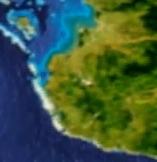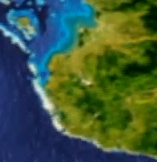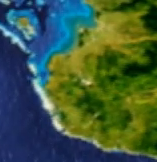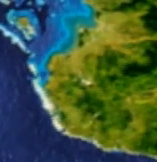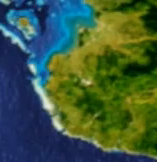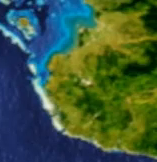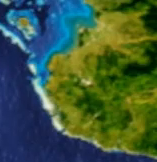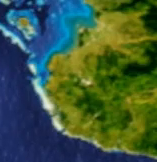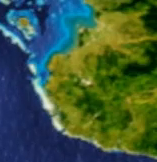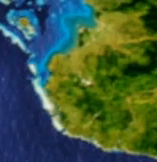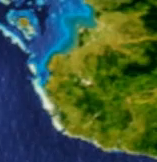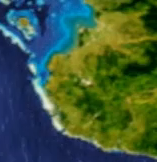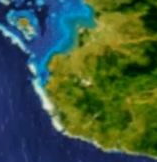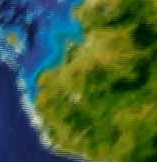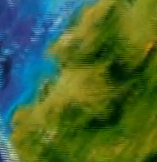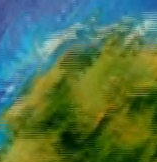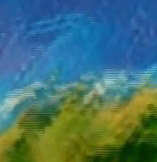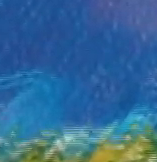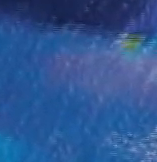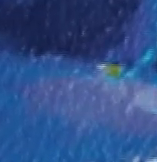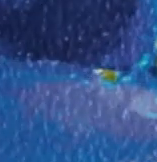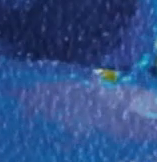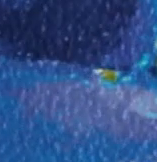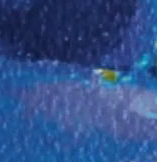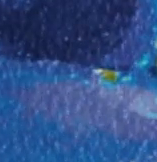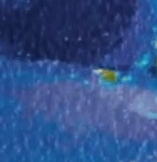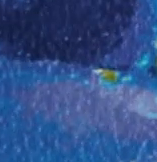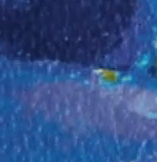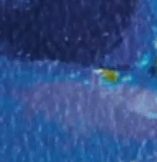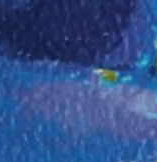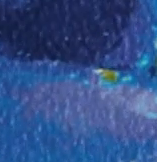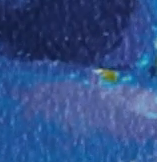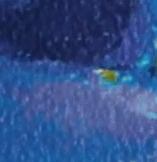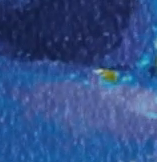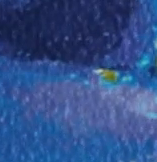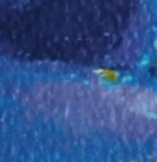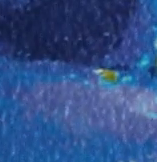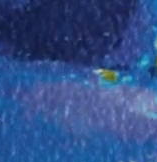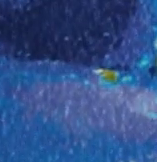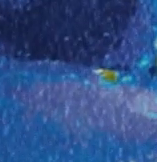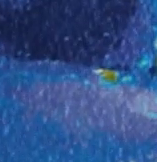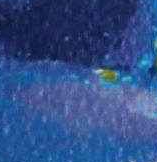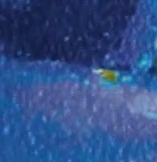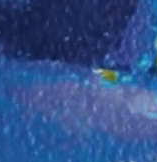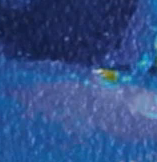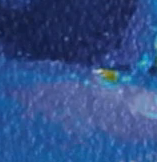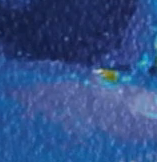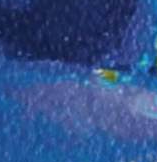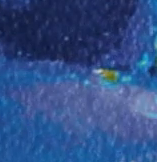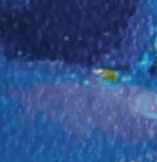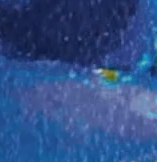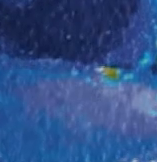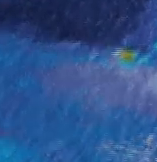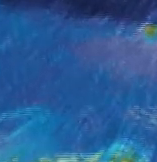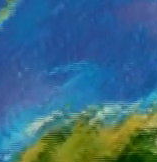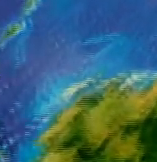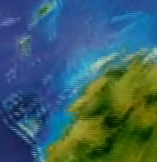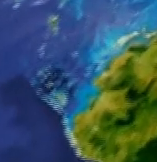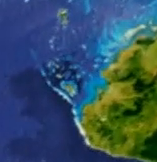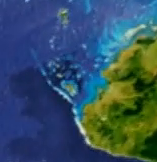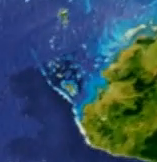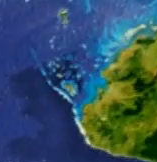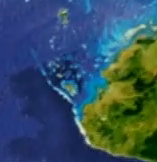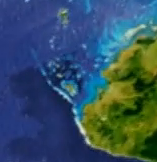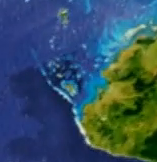to cloudiness and scattered showers. And up north, cloudy breaks with occasional showers. At sea, northwesterly winds 10